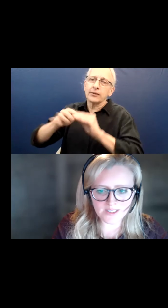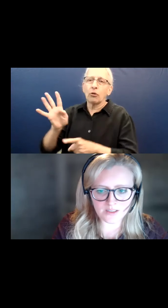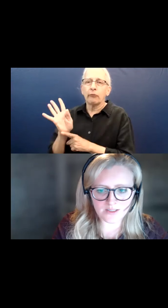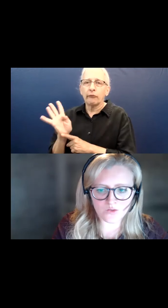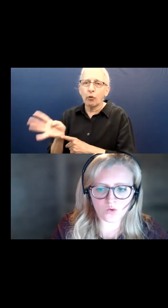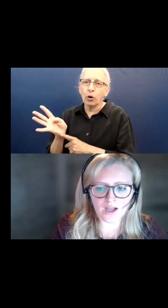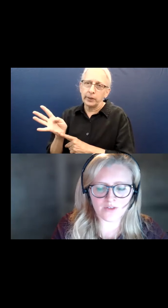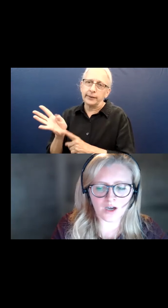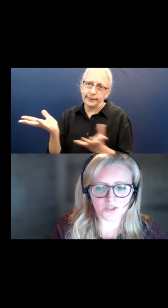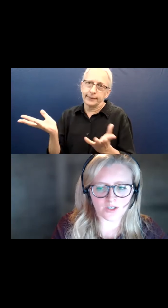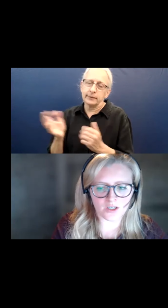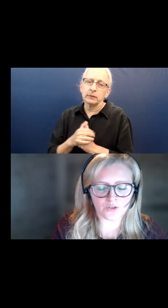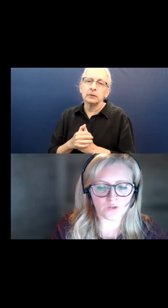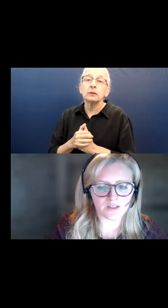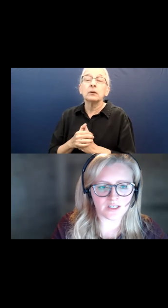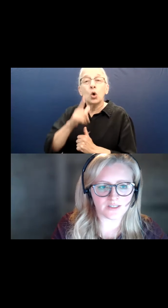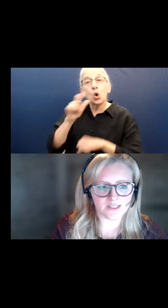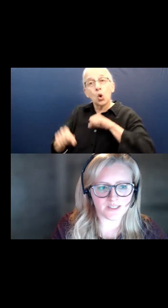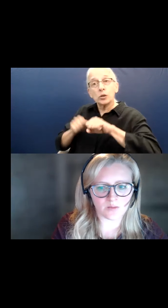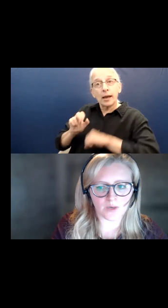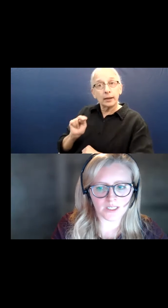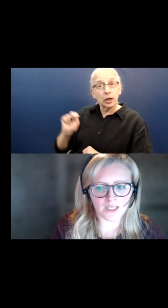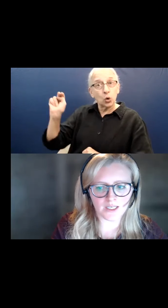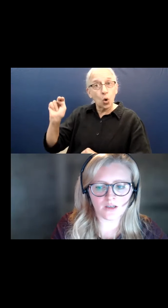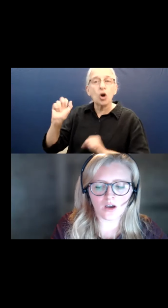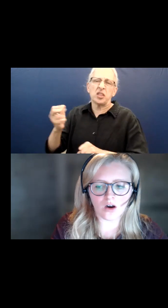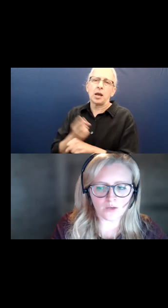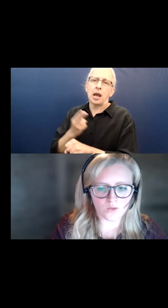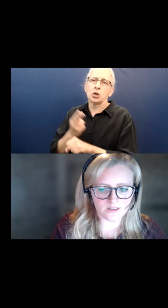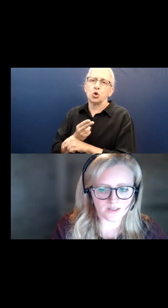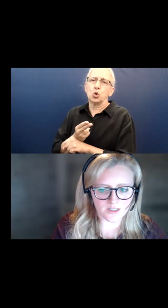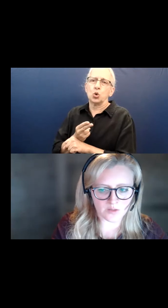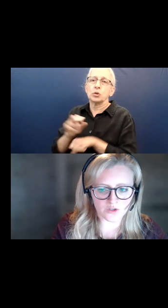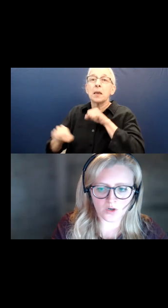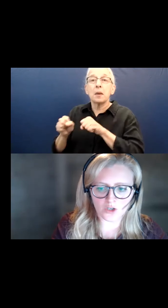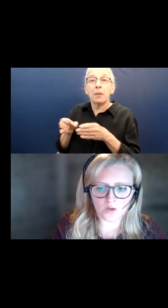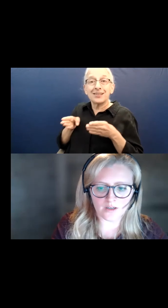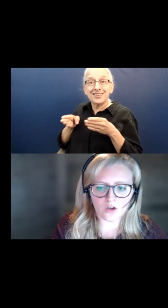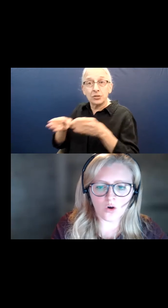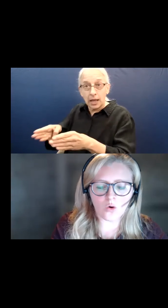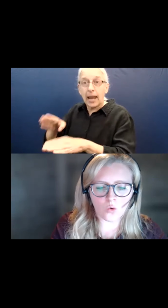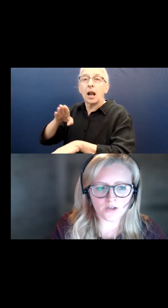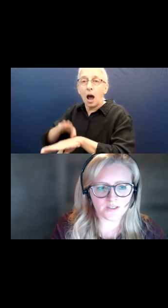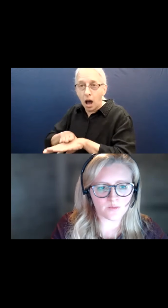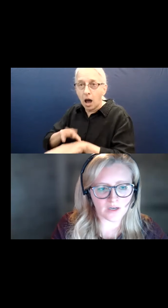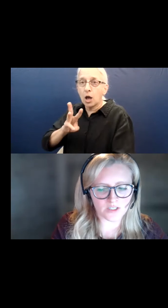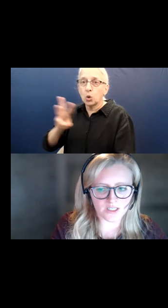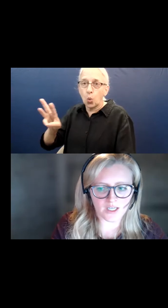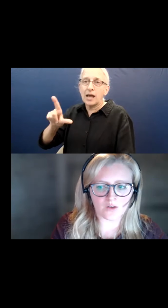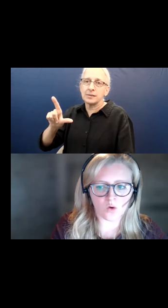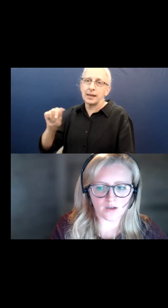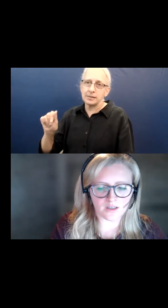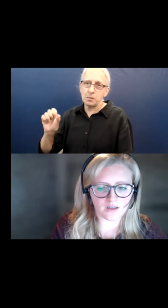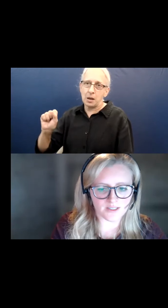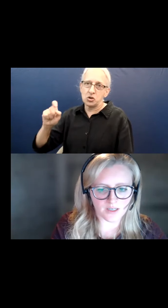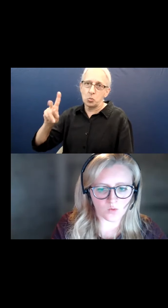Northbound bicyclists will have the option of using the existing bike lane on Westlake Sammamish Parkway or dismounting